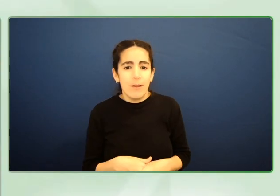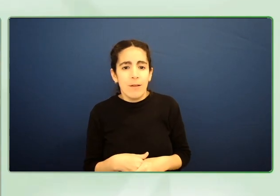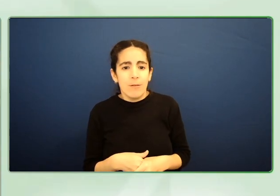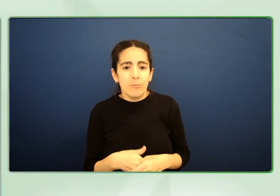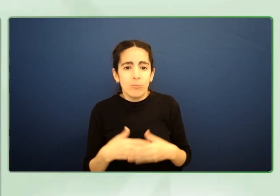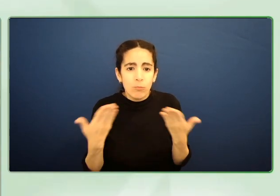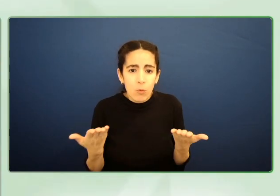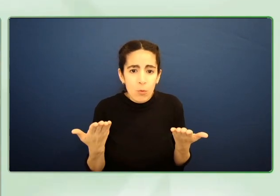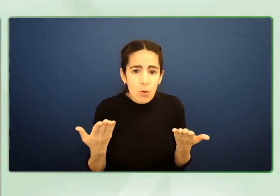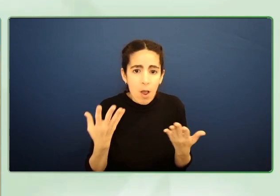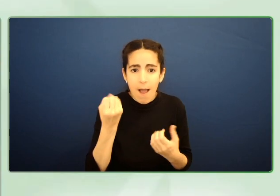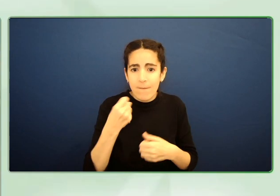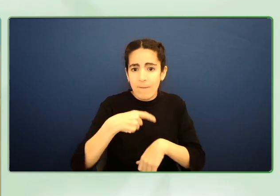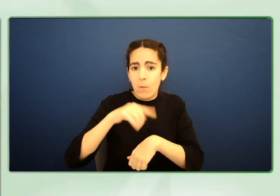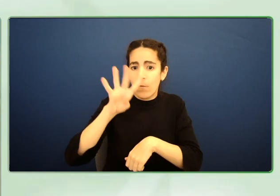question.